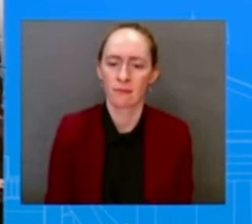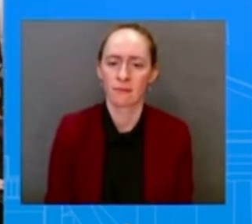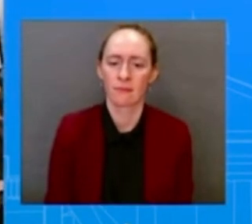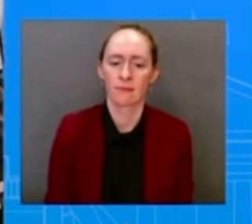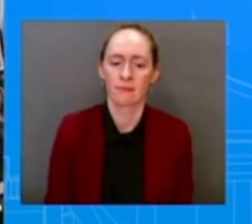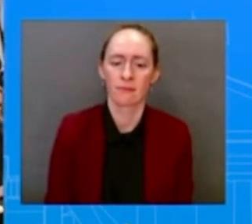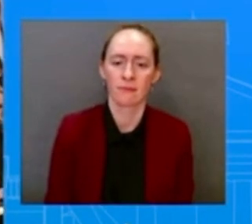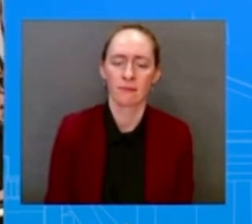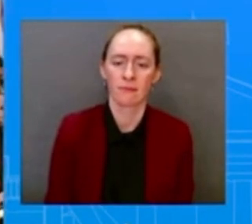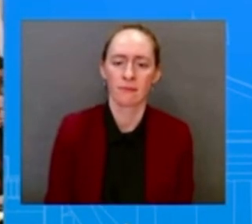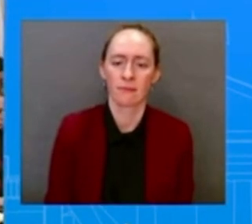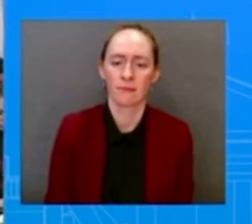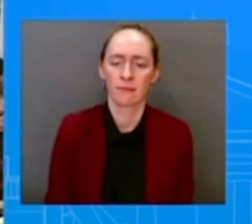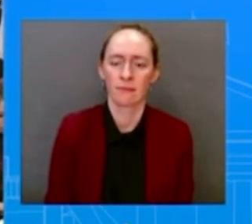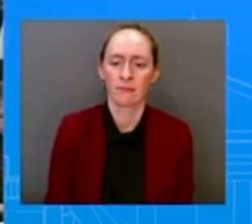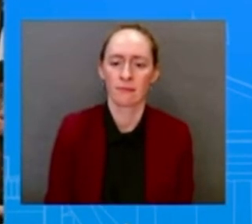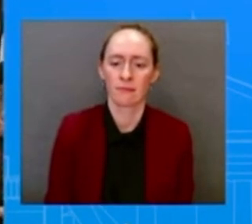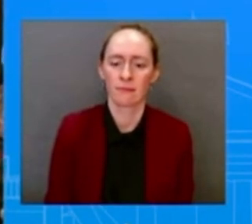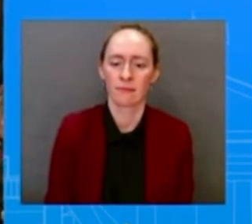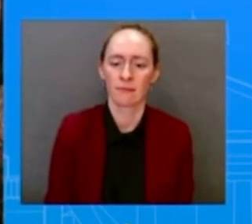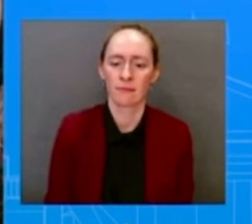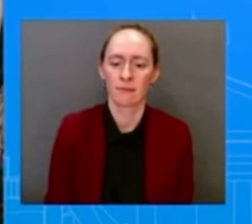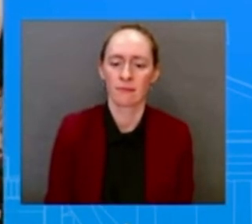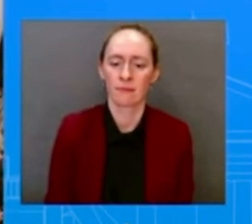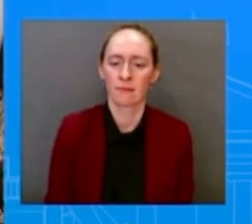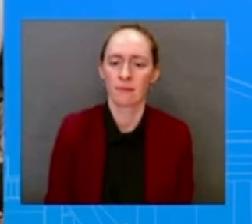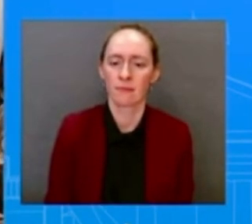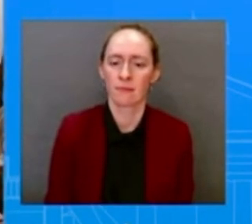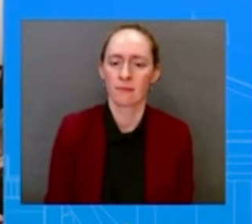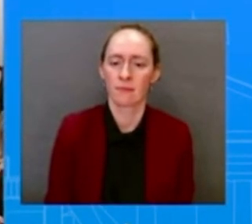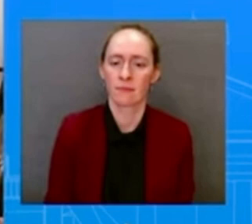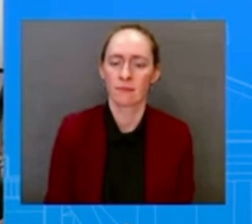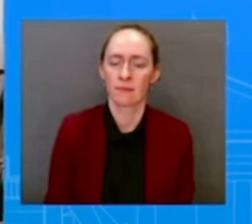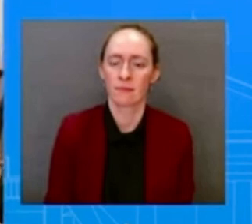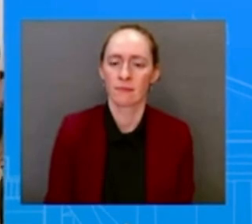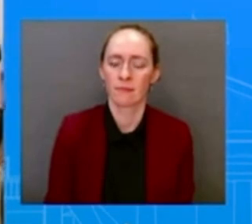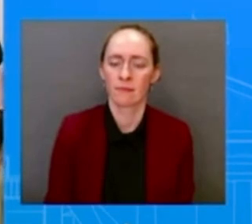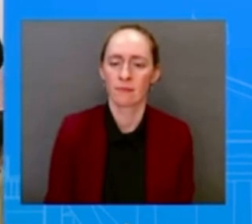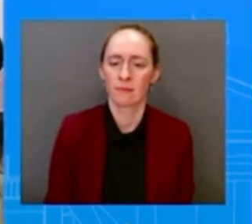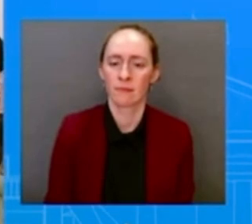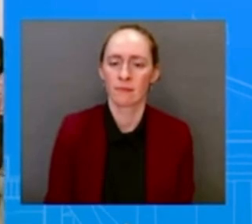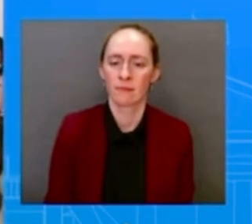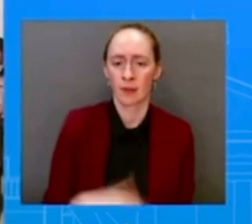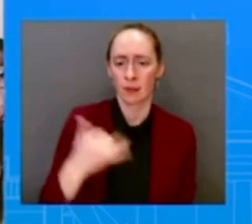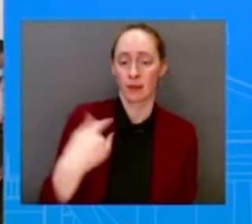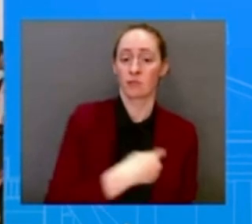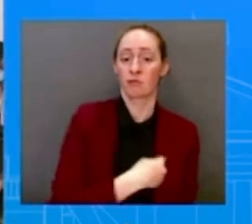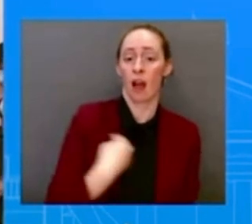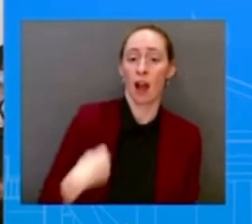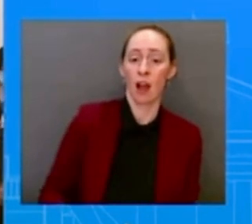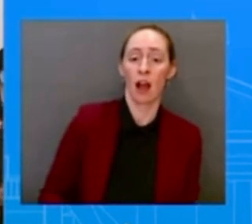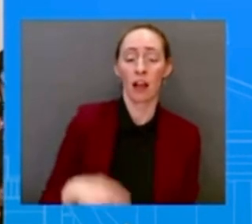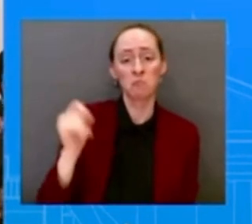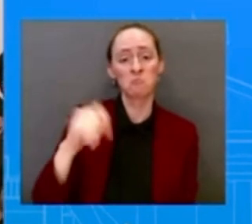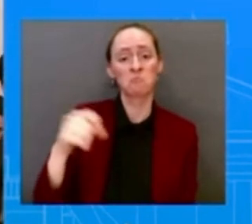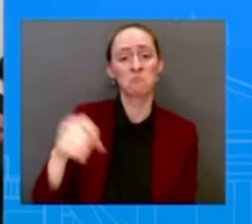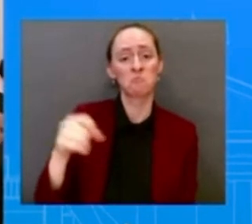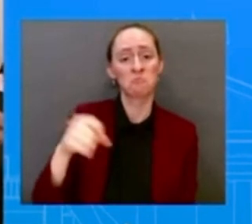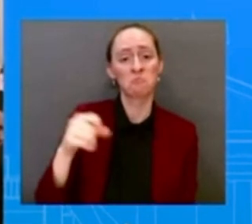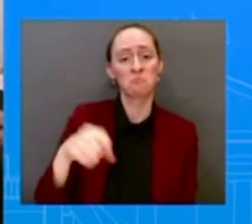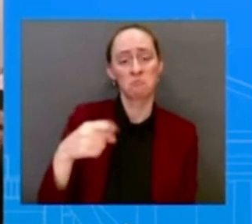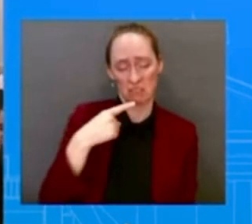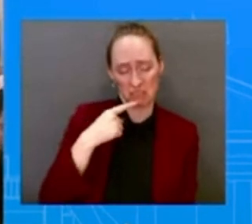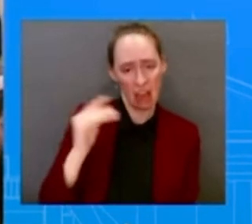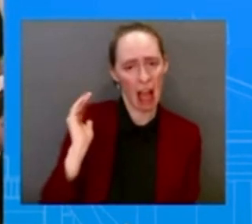claiming ownership of the balloon, and China said that they will take legal actions. Will